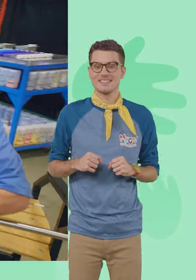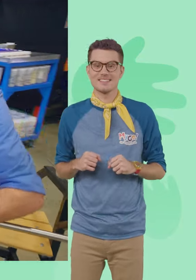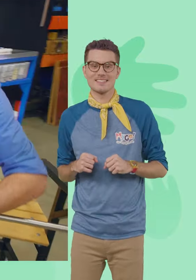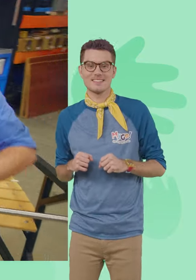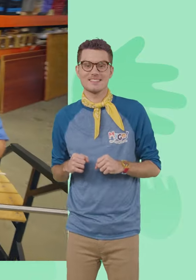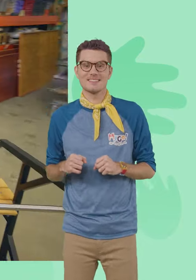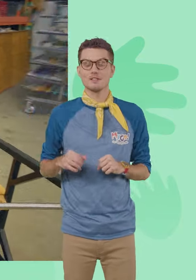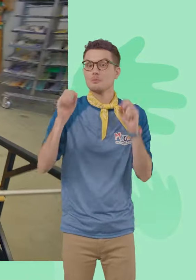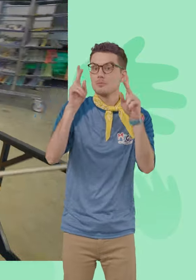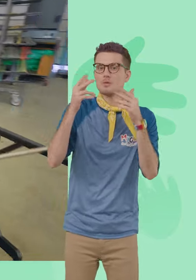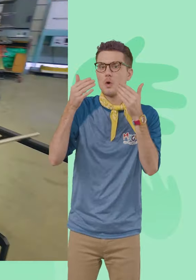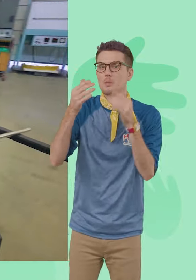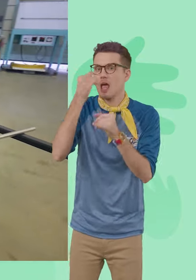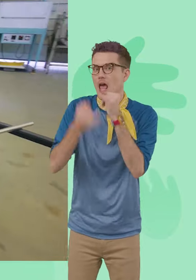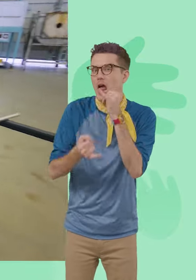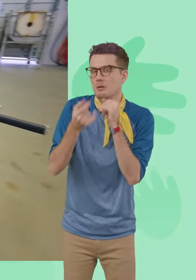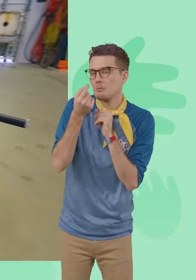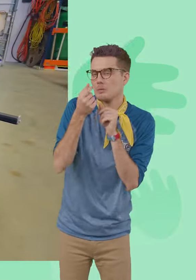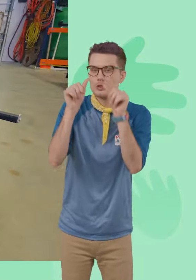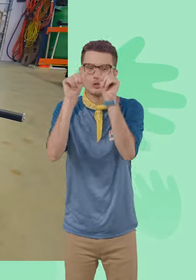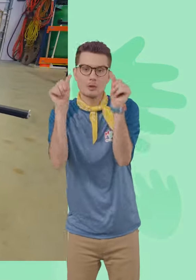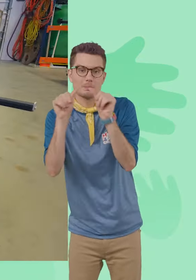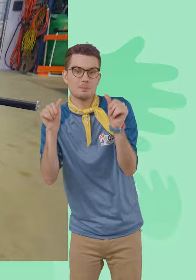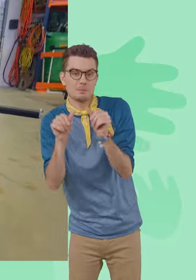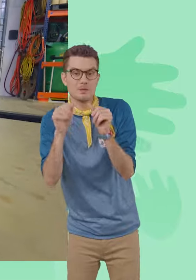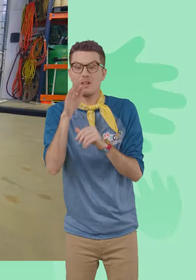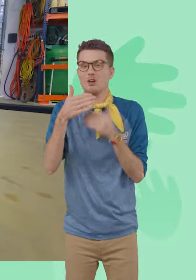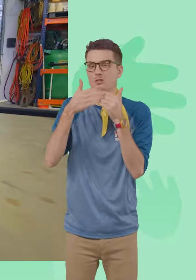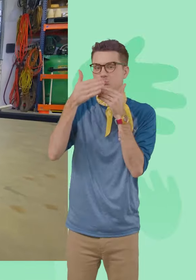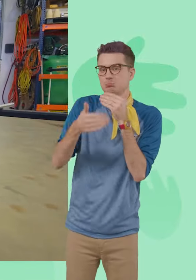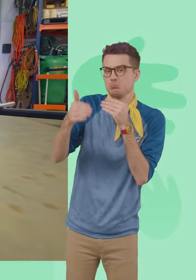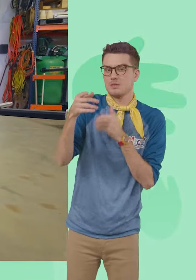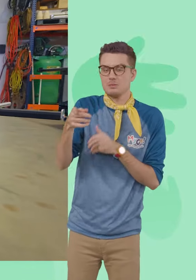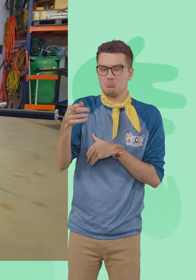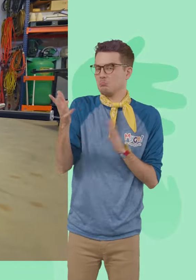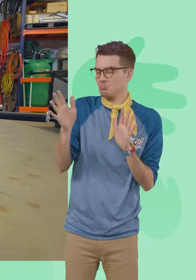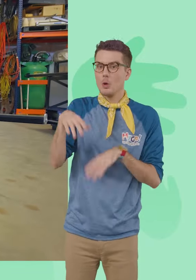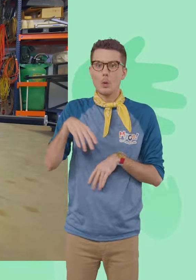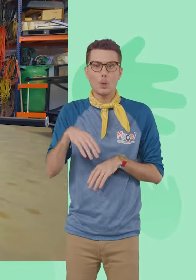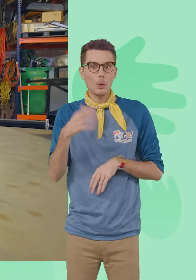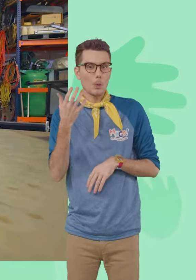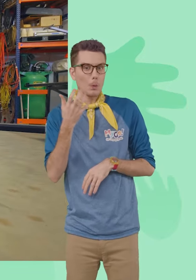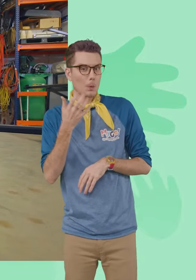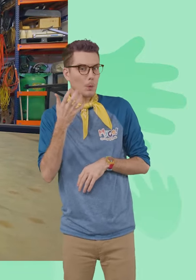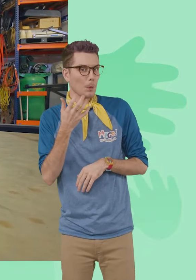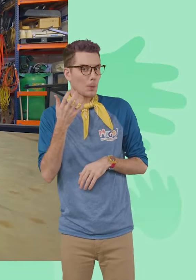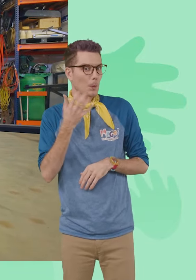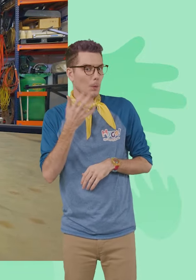Okay, I'm gonna do the last bit of shaping. And then from there,